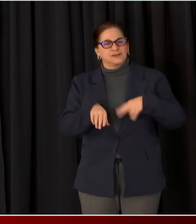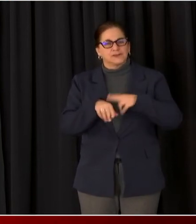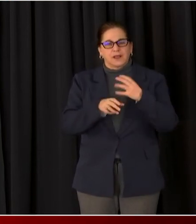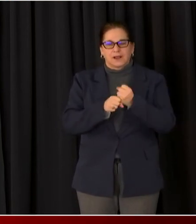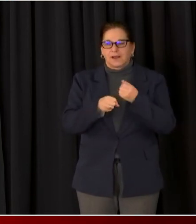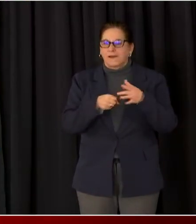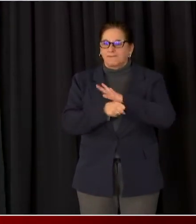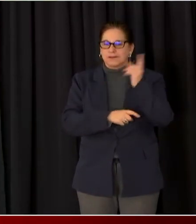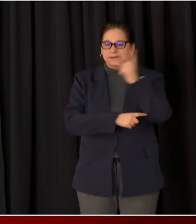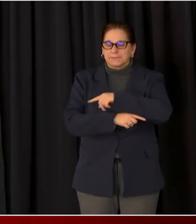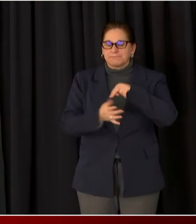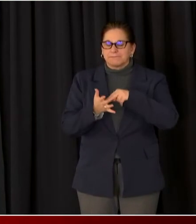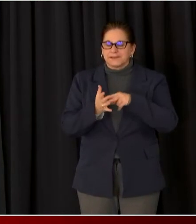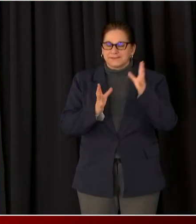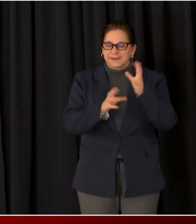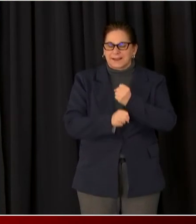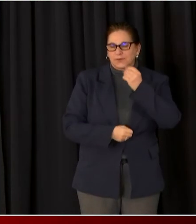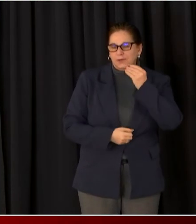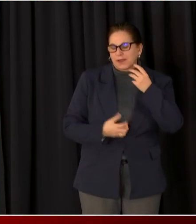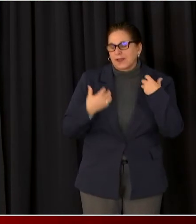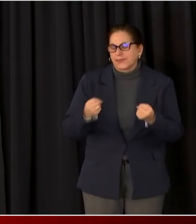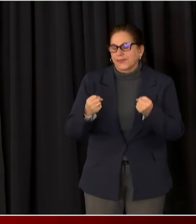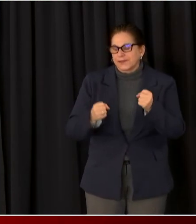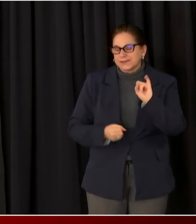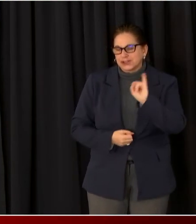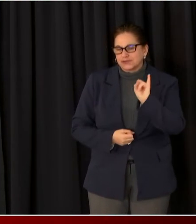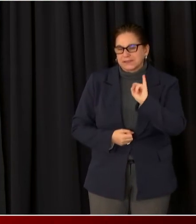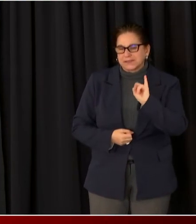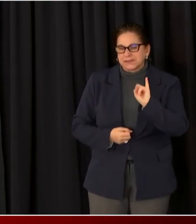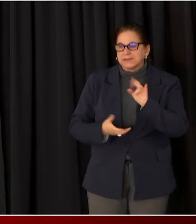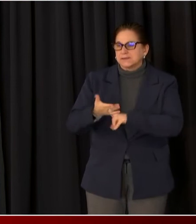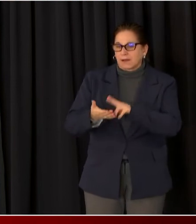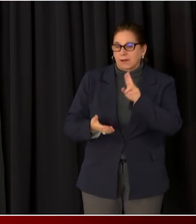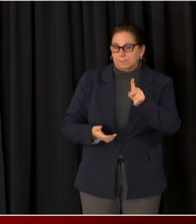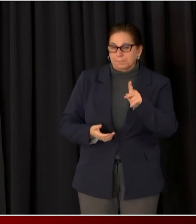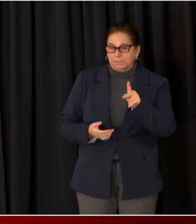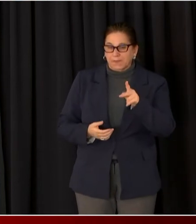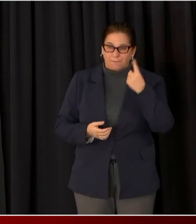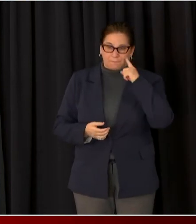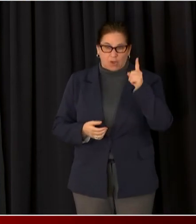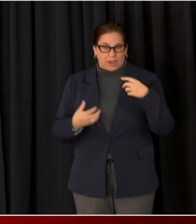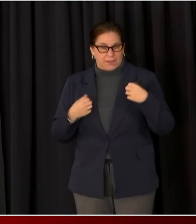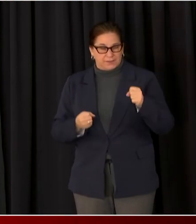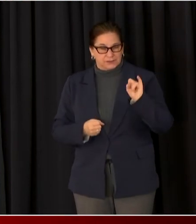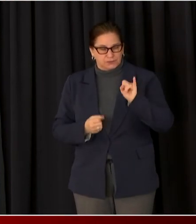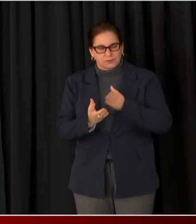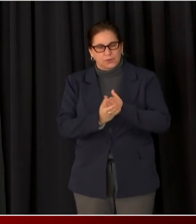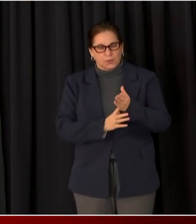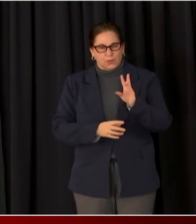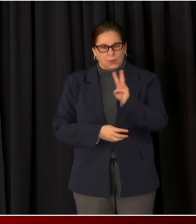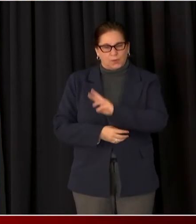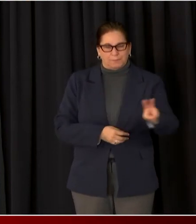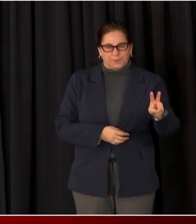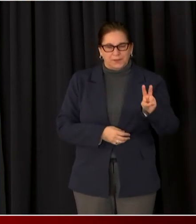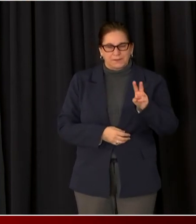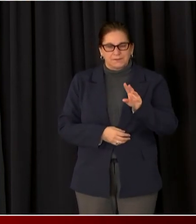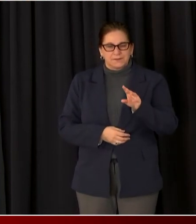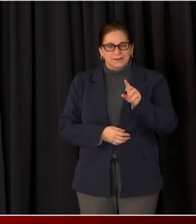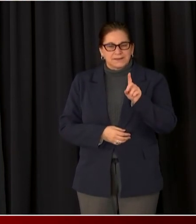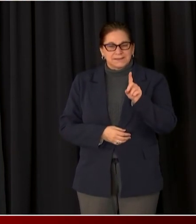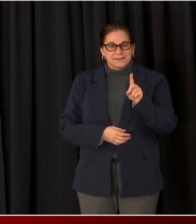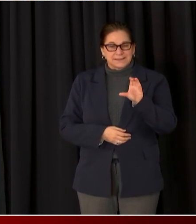residents to sign up for high-quality, affordable health insurance through DC's Marketplace. You can go